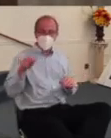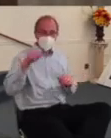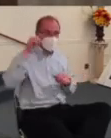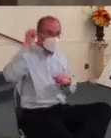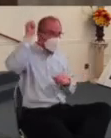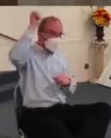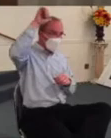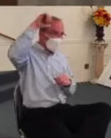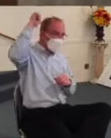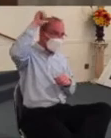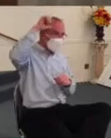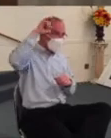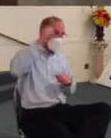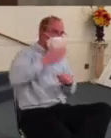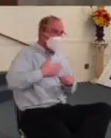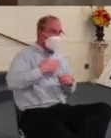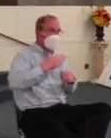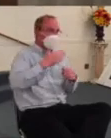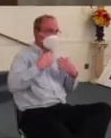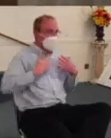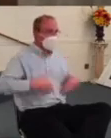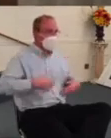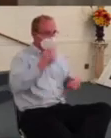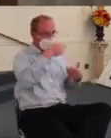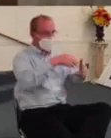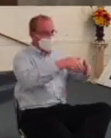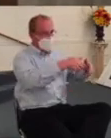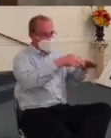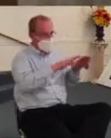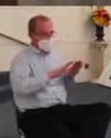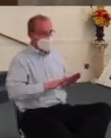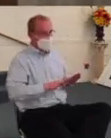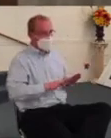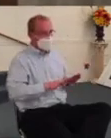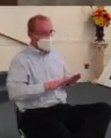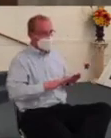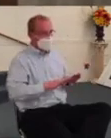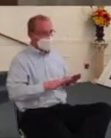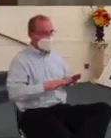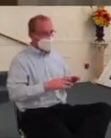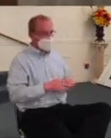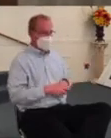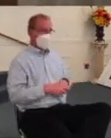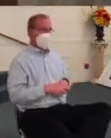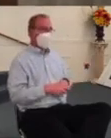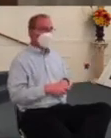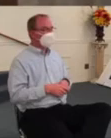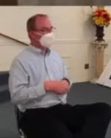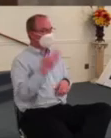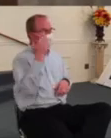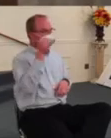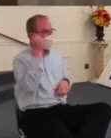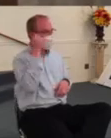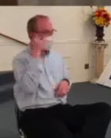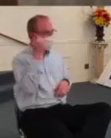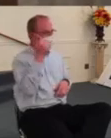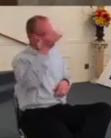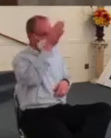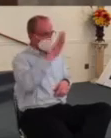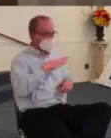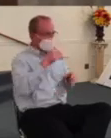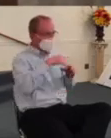burial. I don't know if the men in this home heard that,